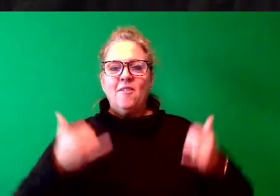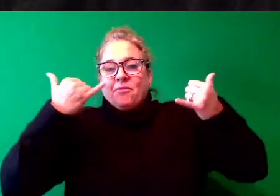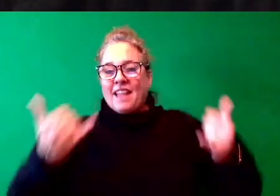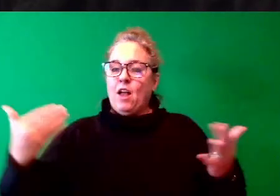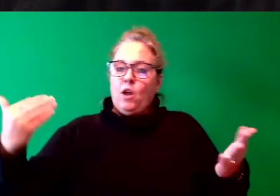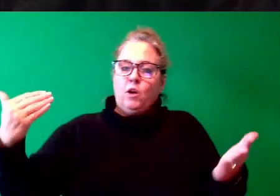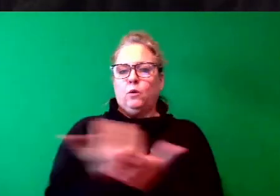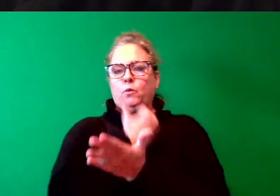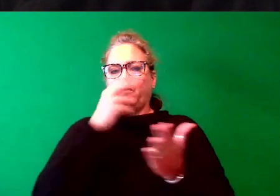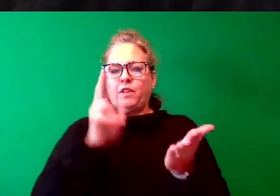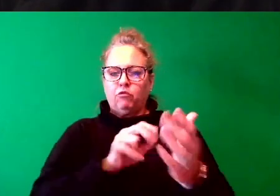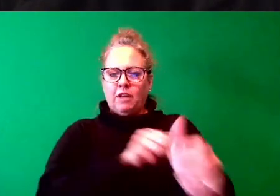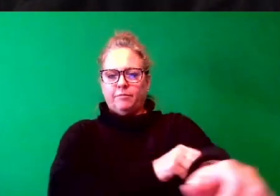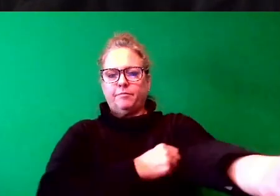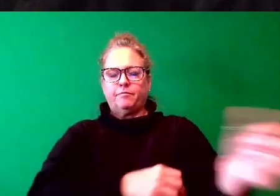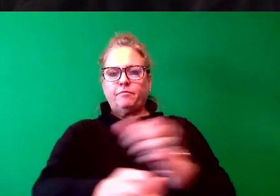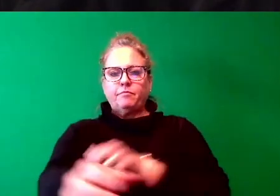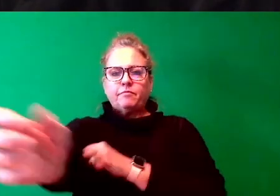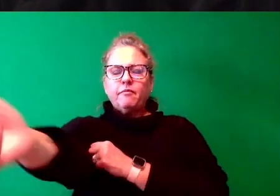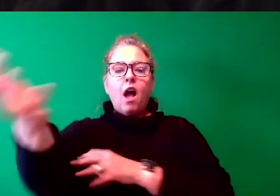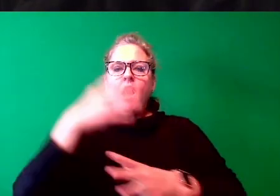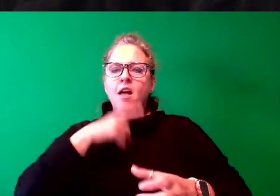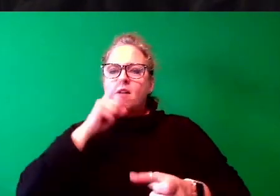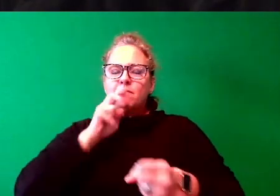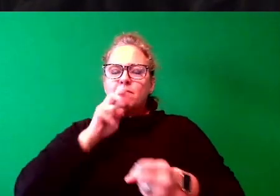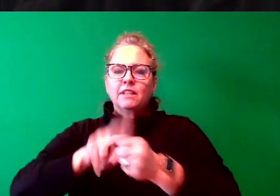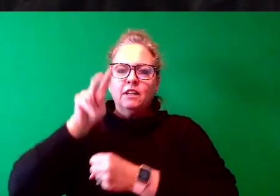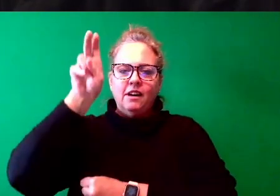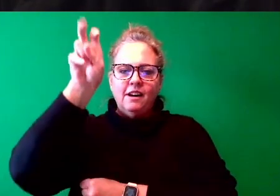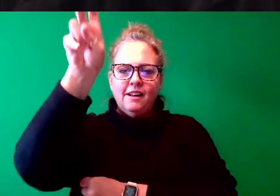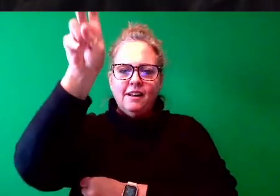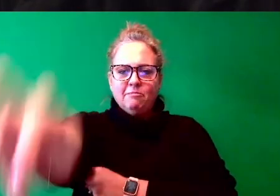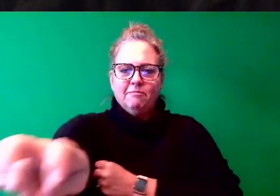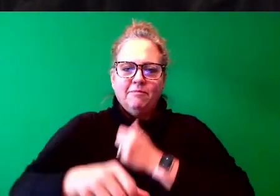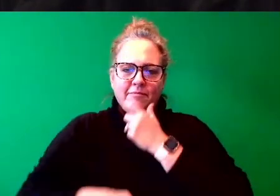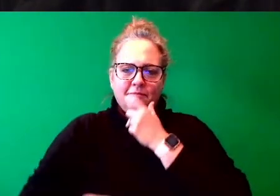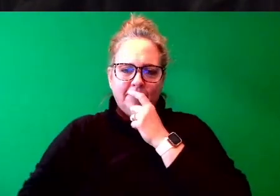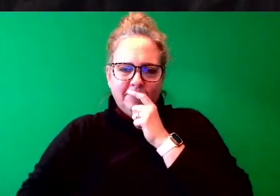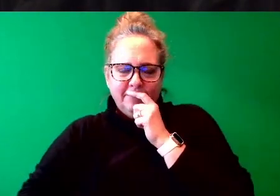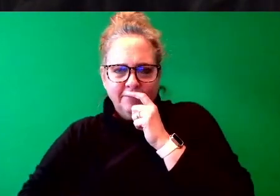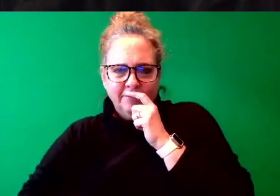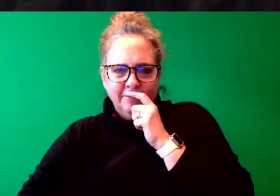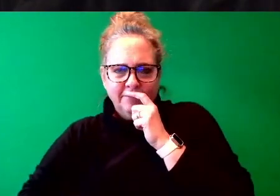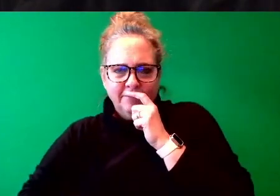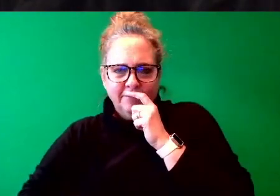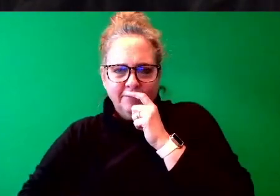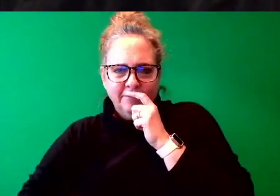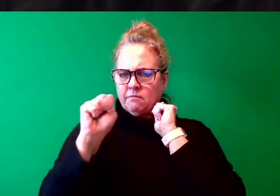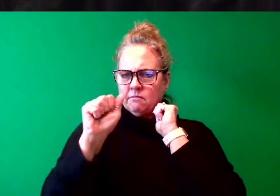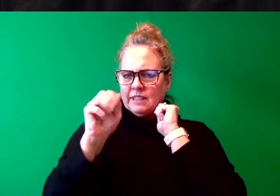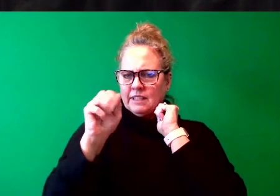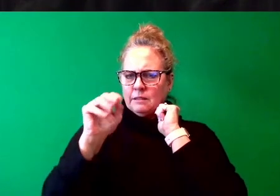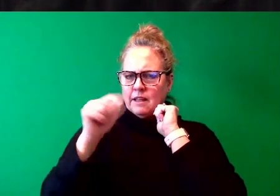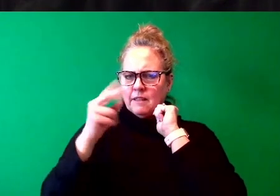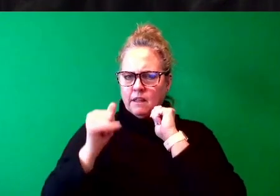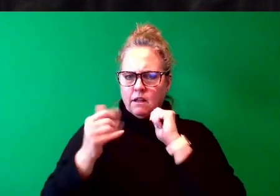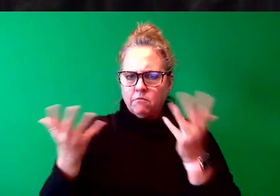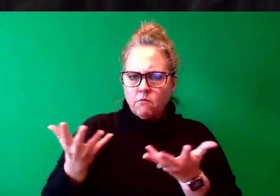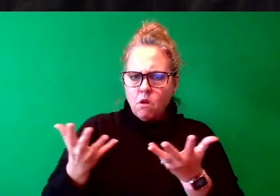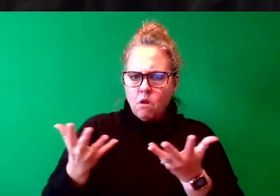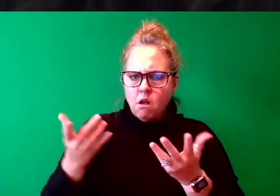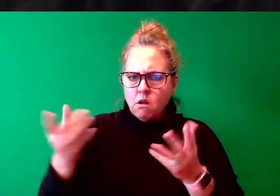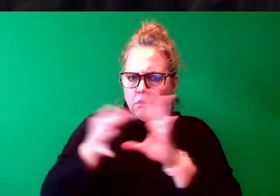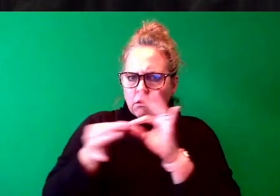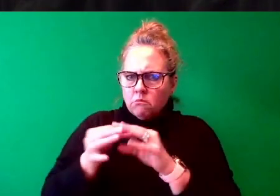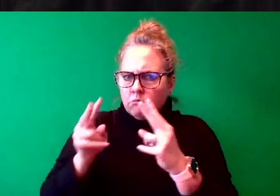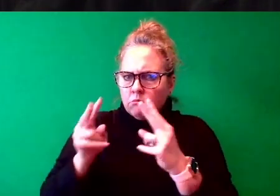ahead here. And Samantha, what do you want to tell us about these 2 contracts? I think we've seen these before, haven't